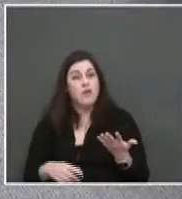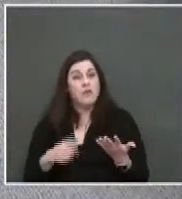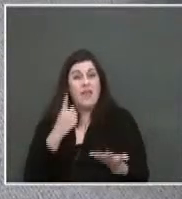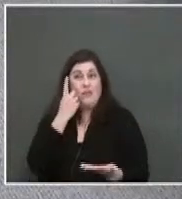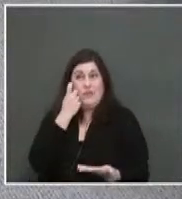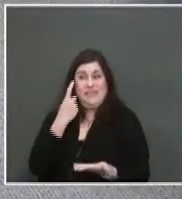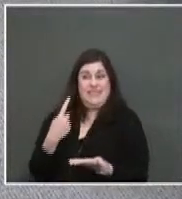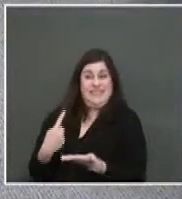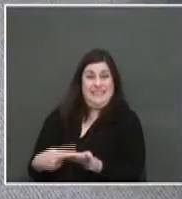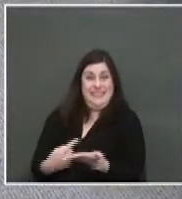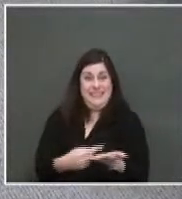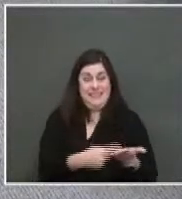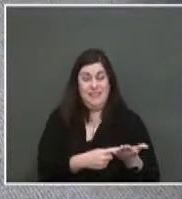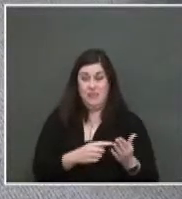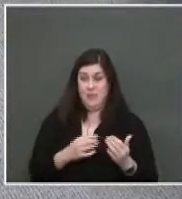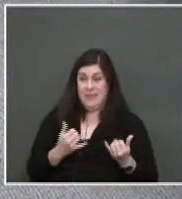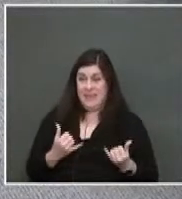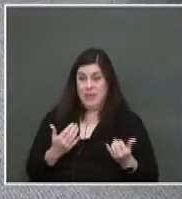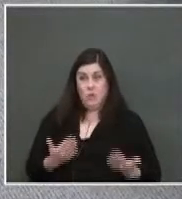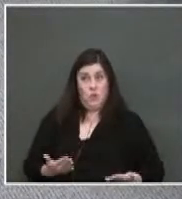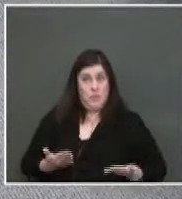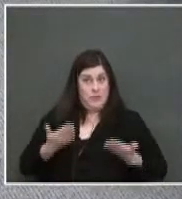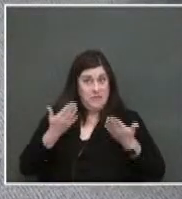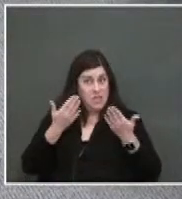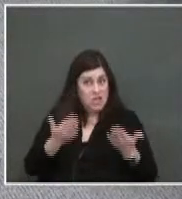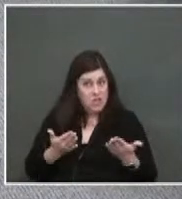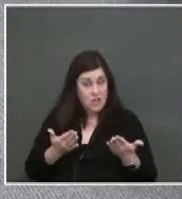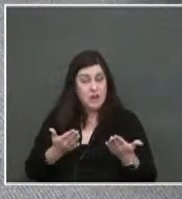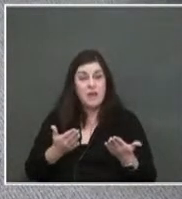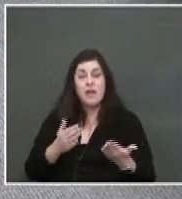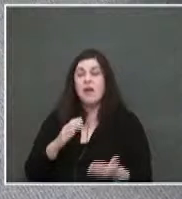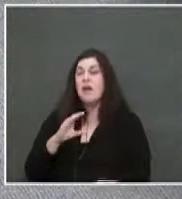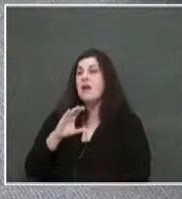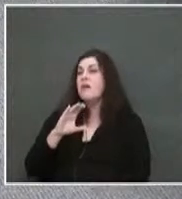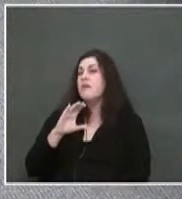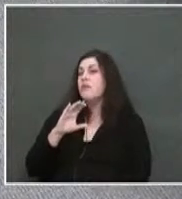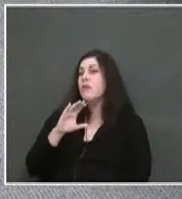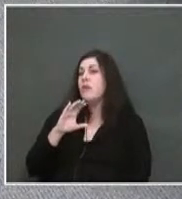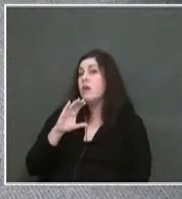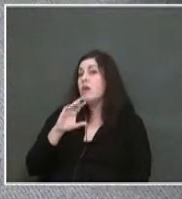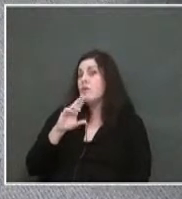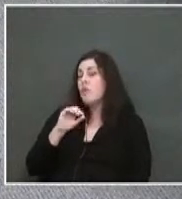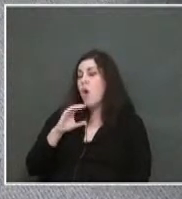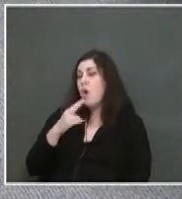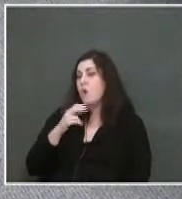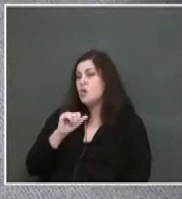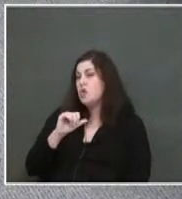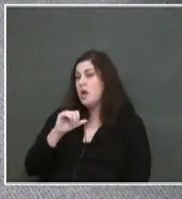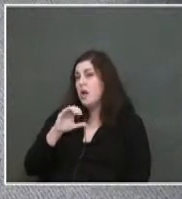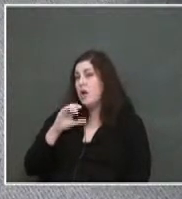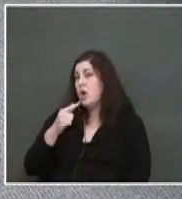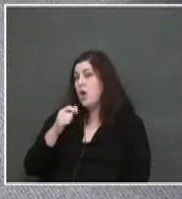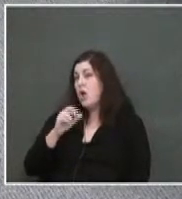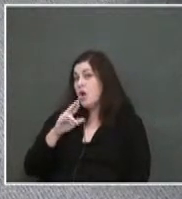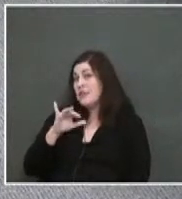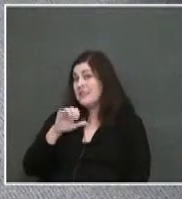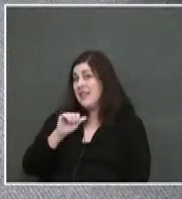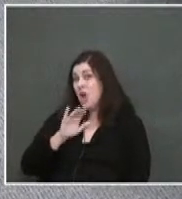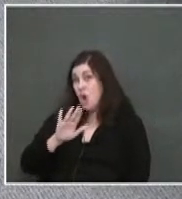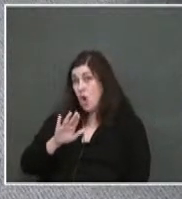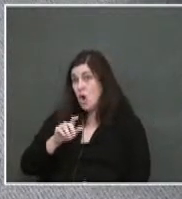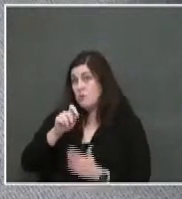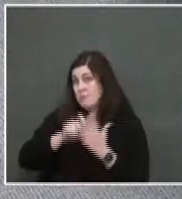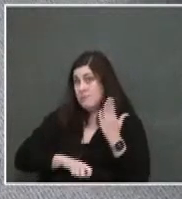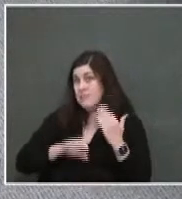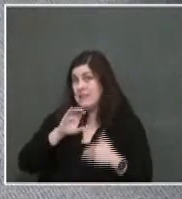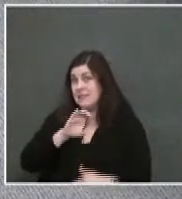discussion, there's not a recommendation now for Councilwoman Rocha Garcia's CCR, or it's? So what we have is,